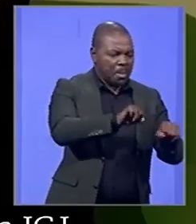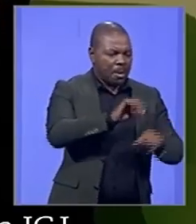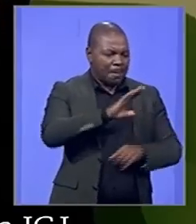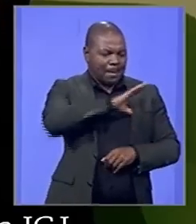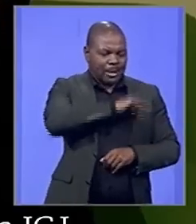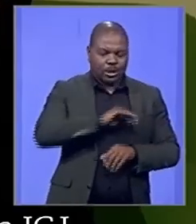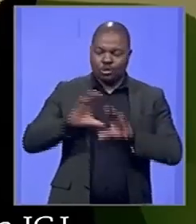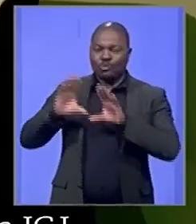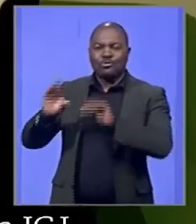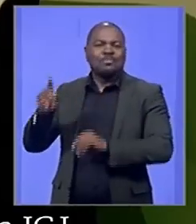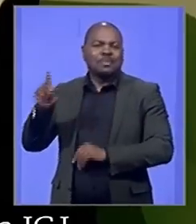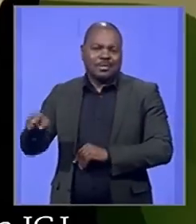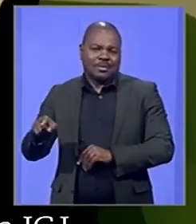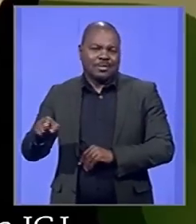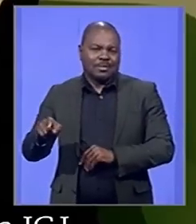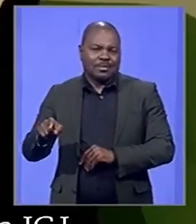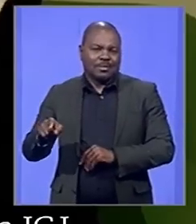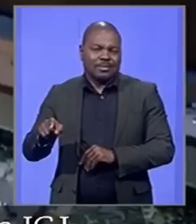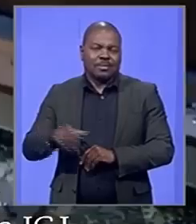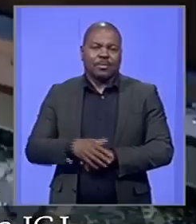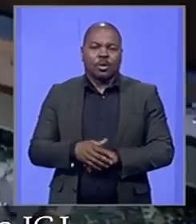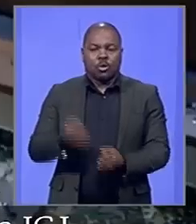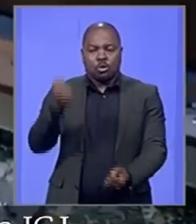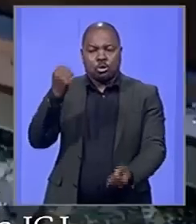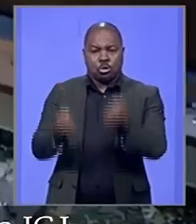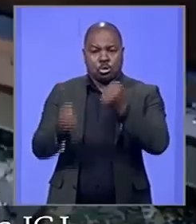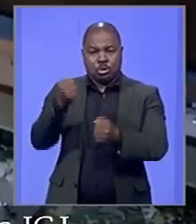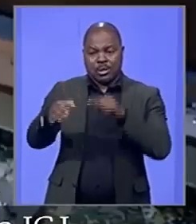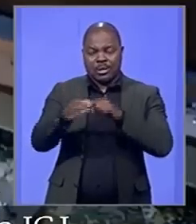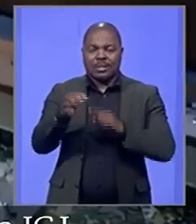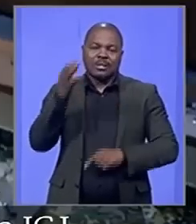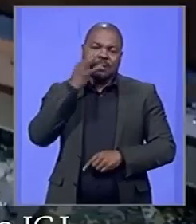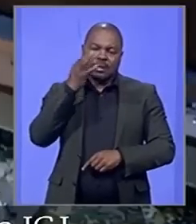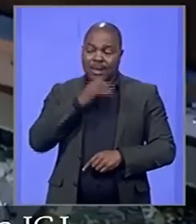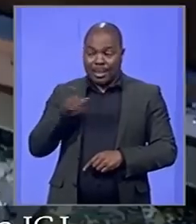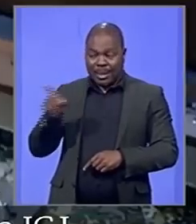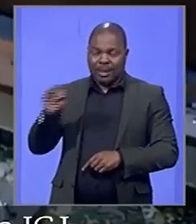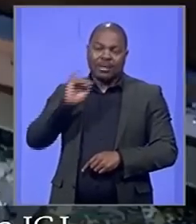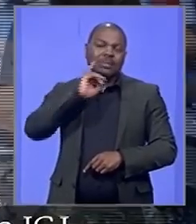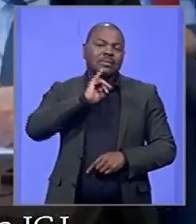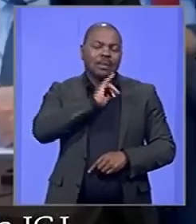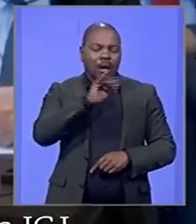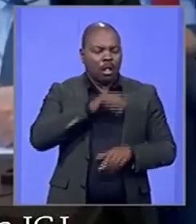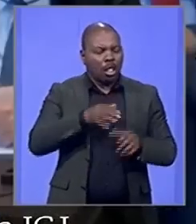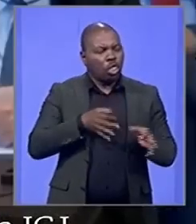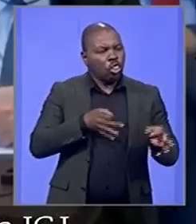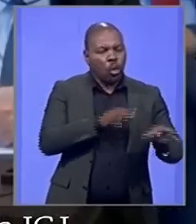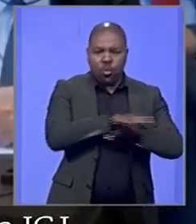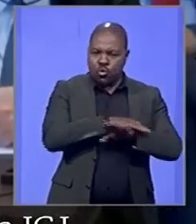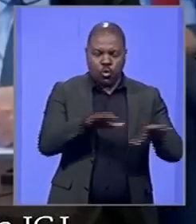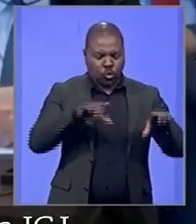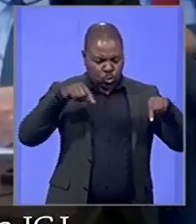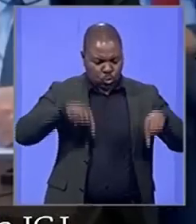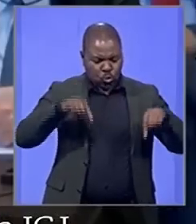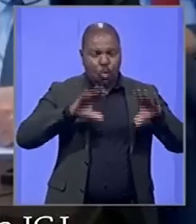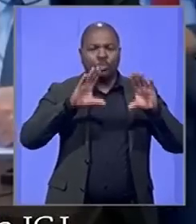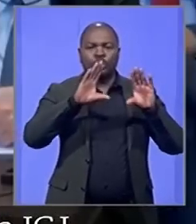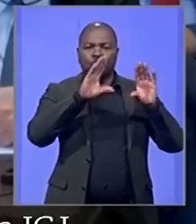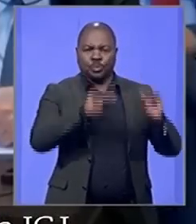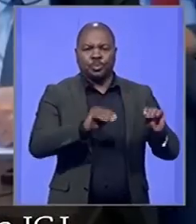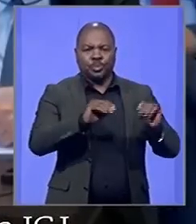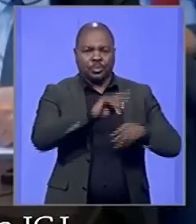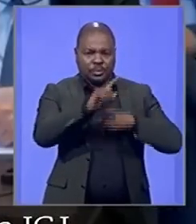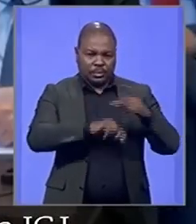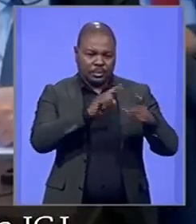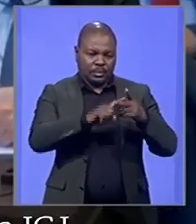in Palestine promptly. The court has stated that Israel must withdraw without delay and provide